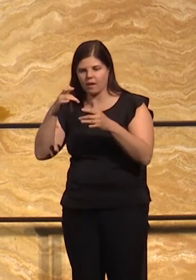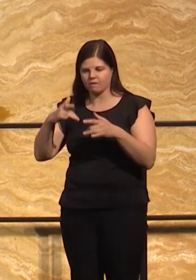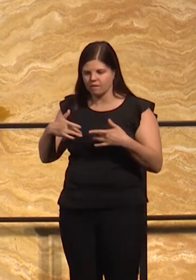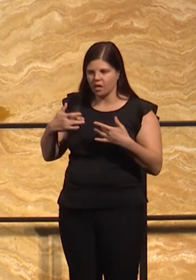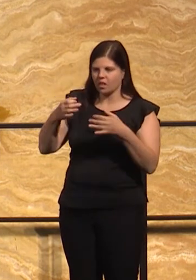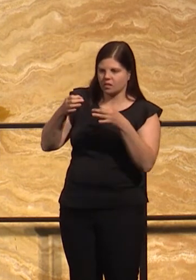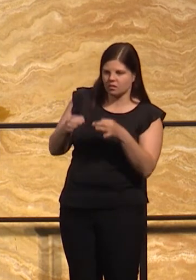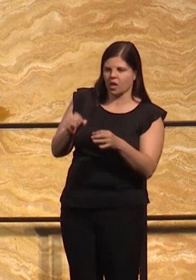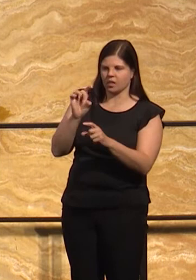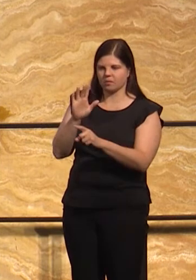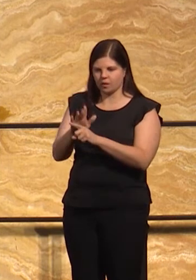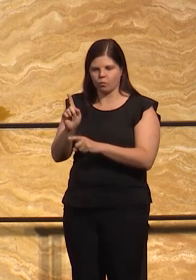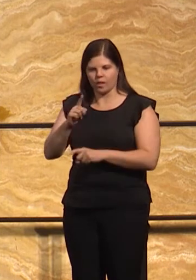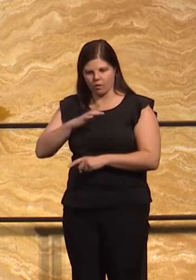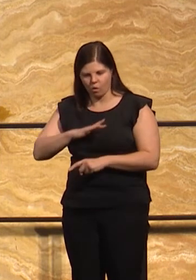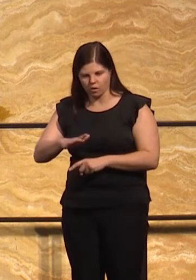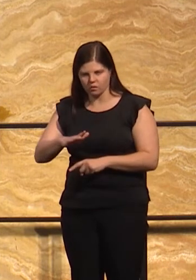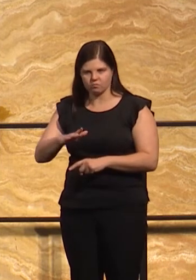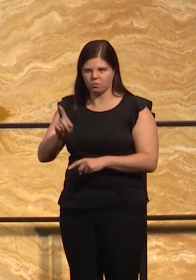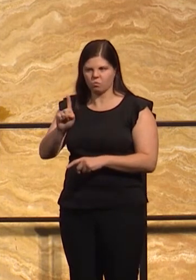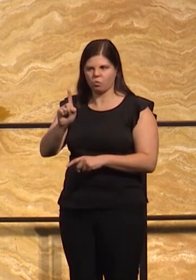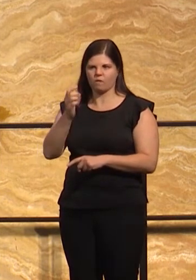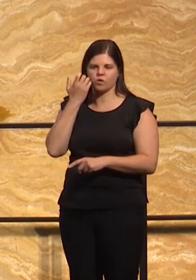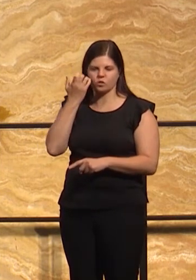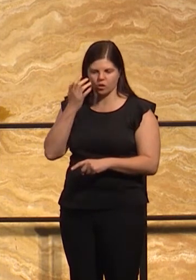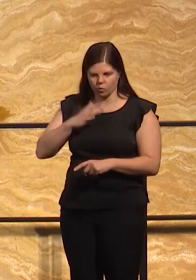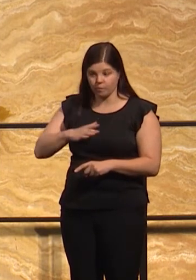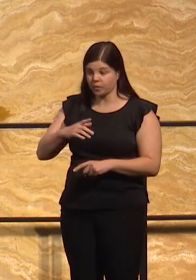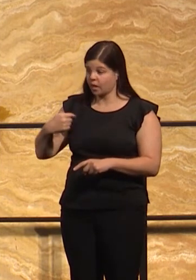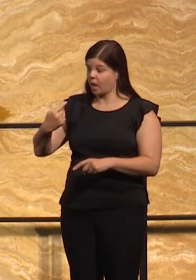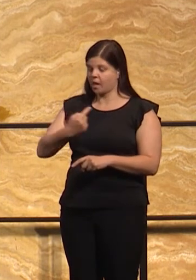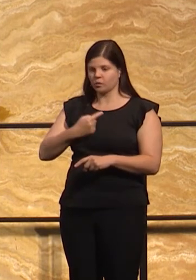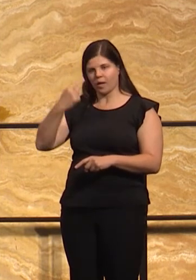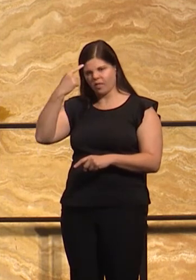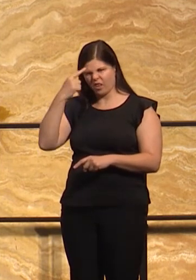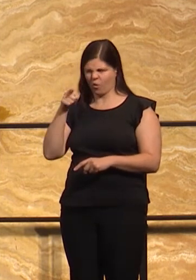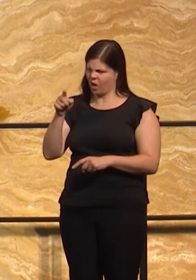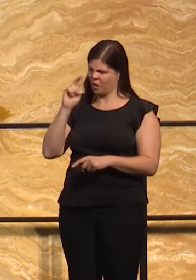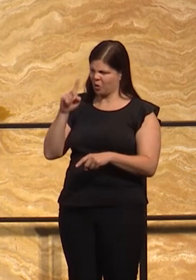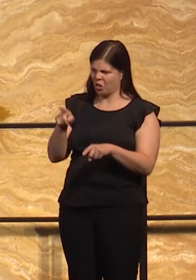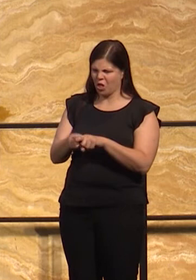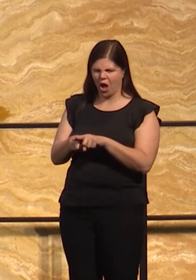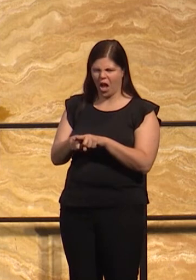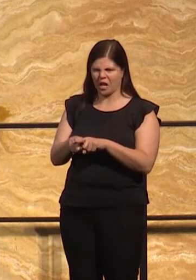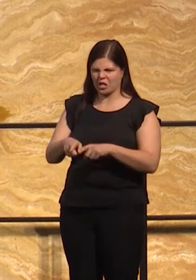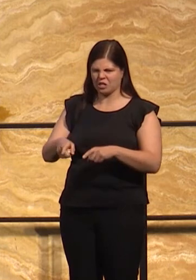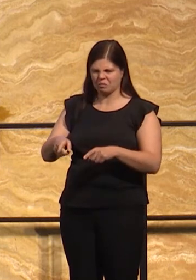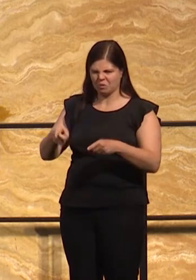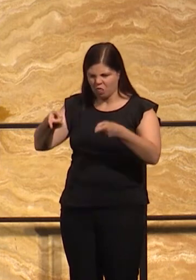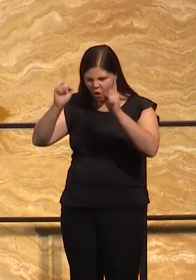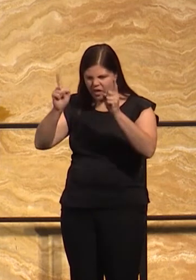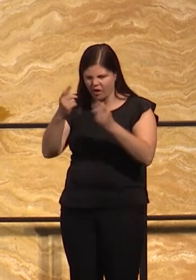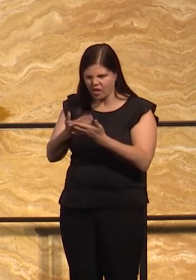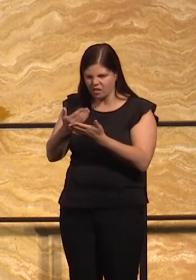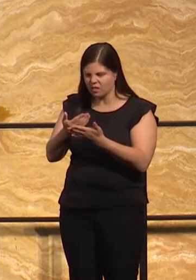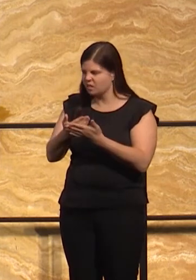Mm. Because sometimes that kind of future to us looks like an authoritarian regime. Mm. But are we really going to quibble about